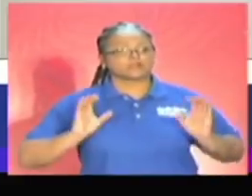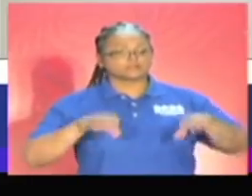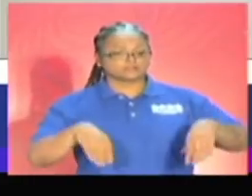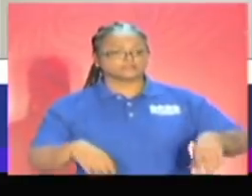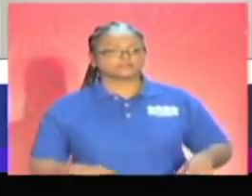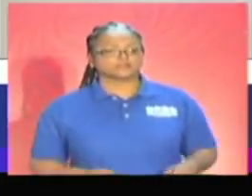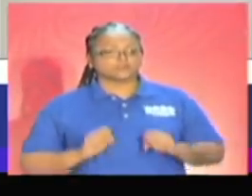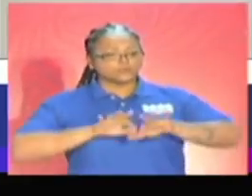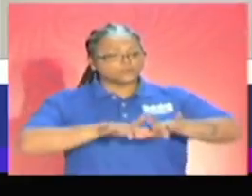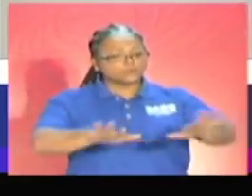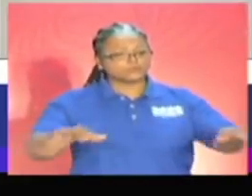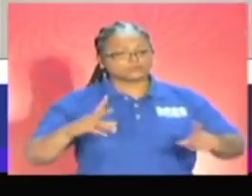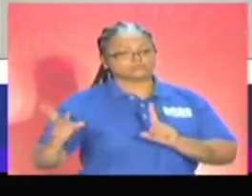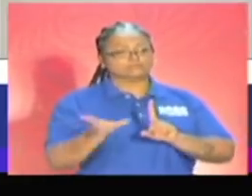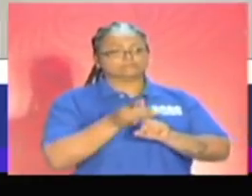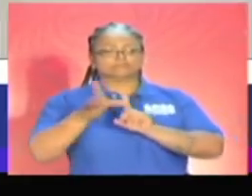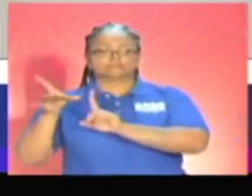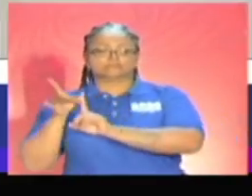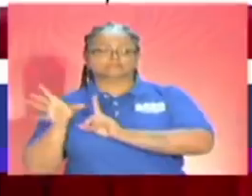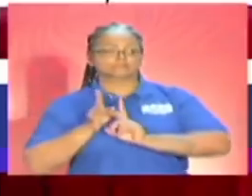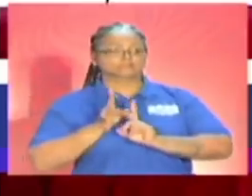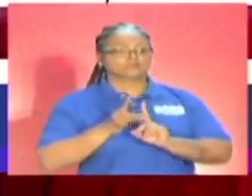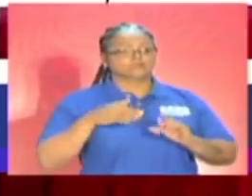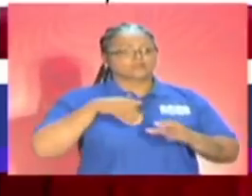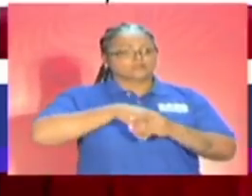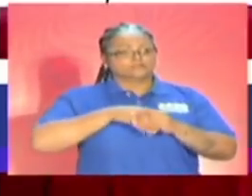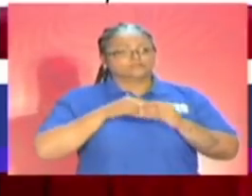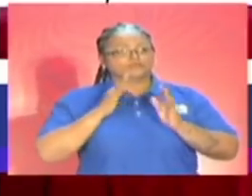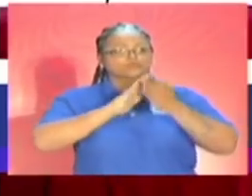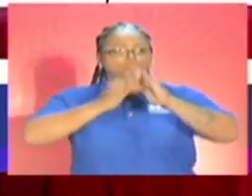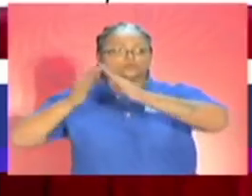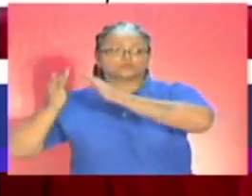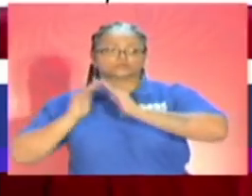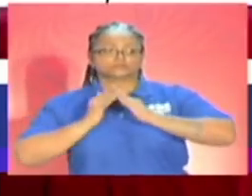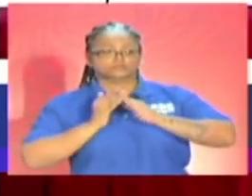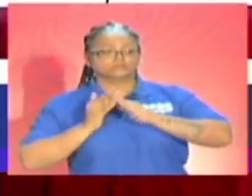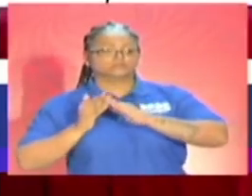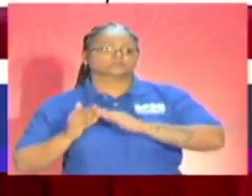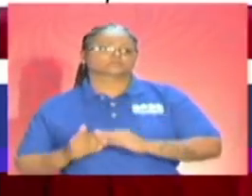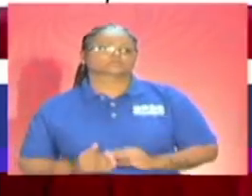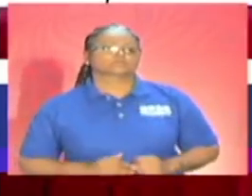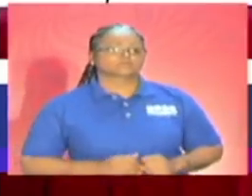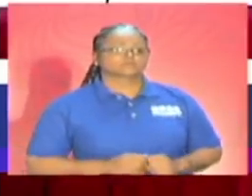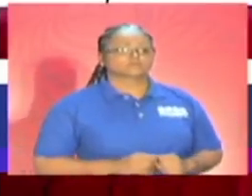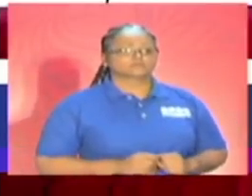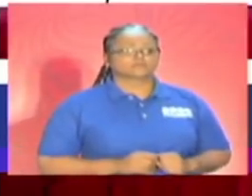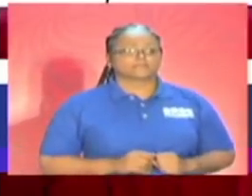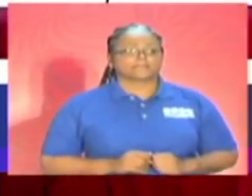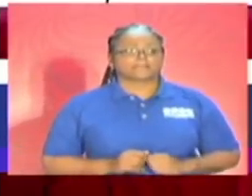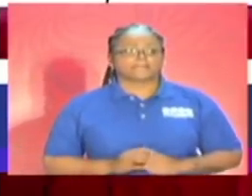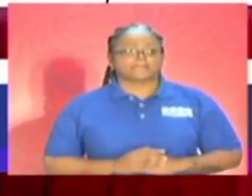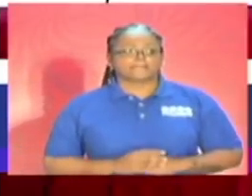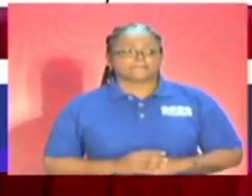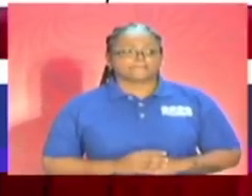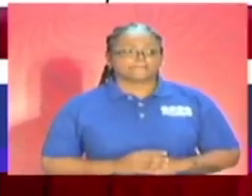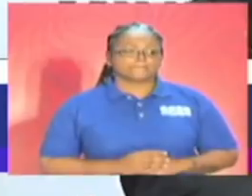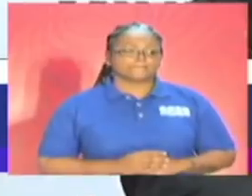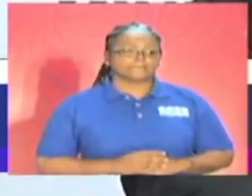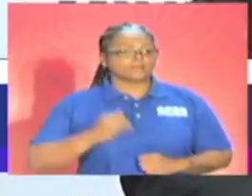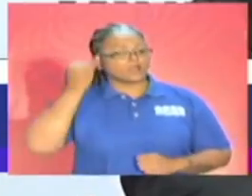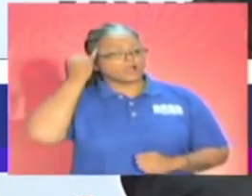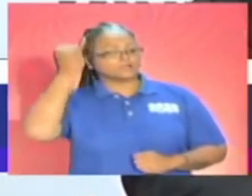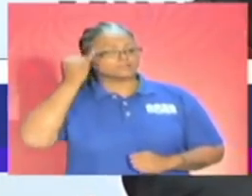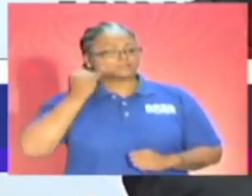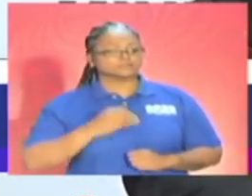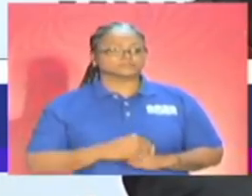among communities? Thank you so much. Okay, so the concept of herd immunity,